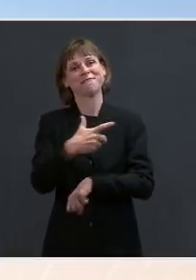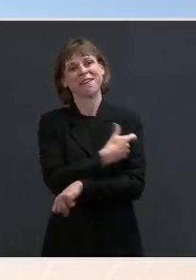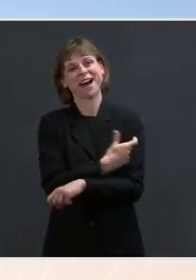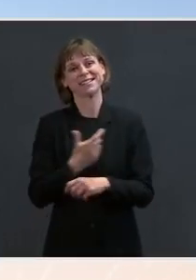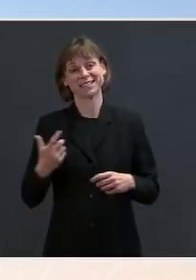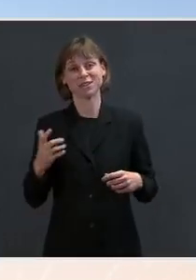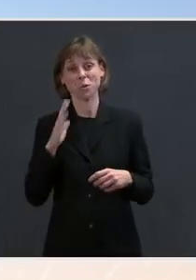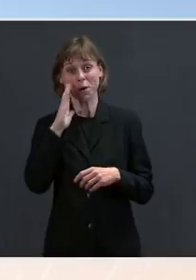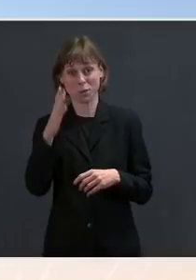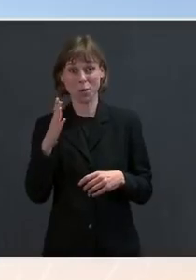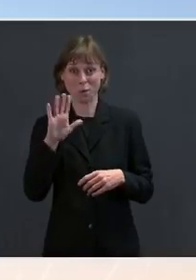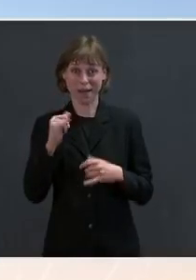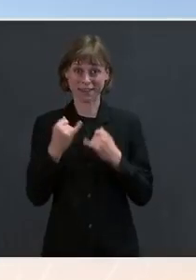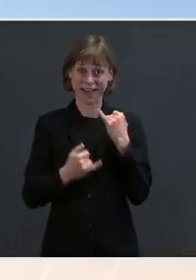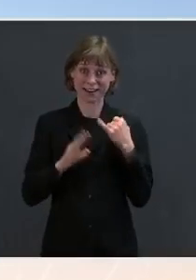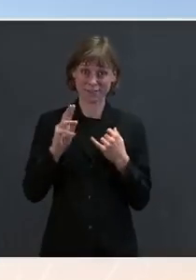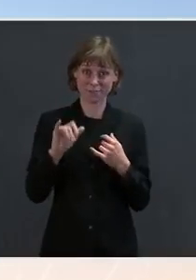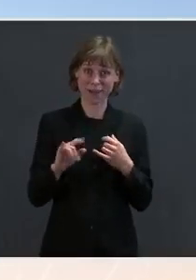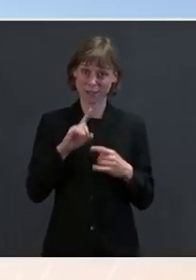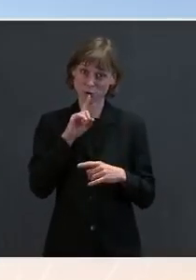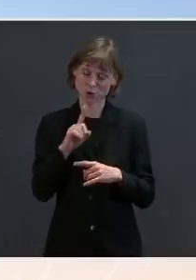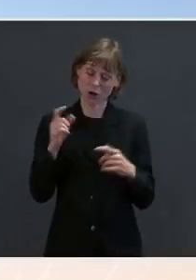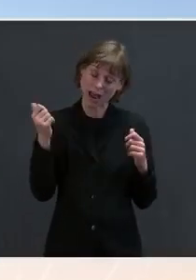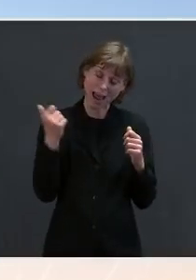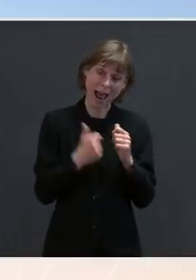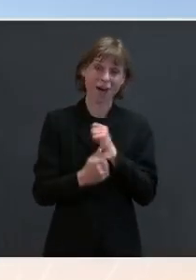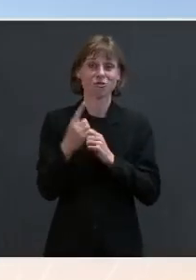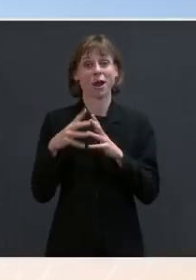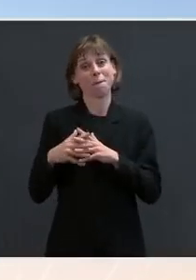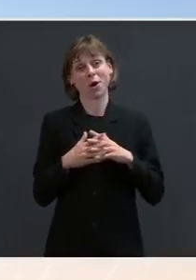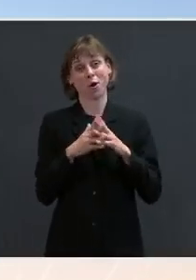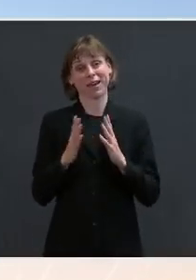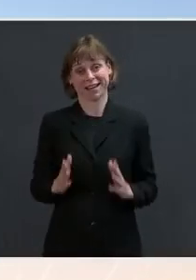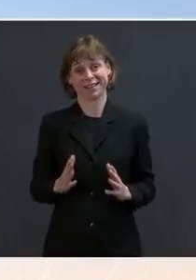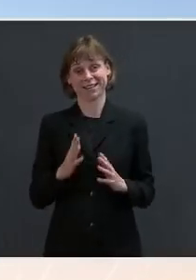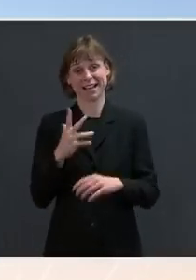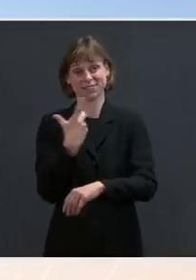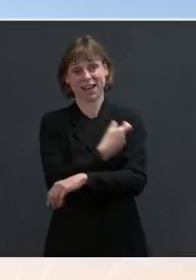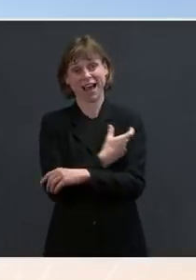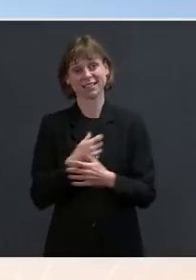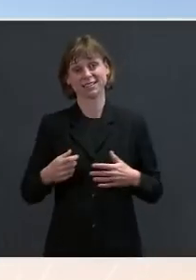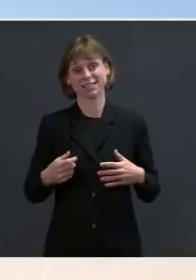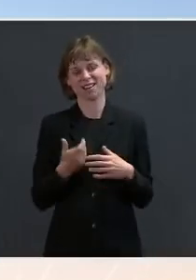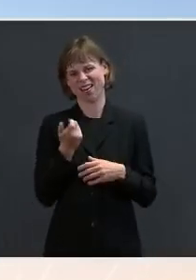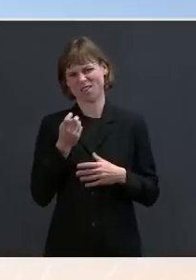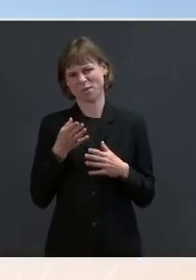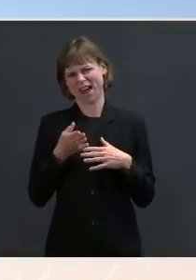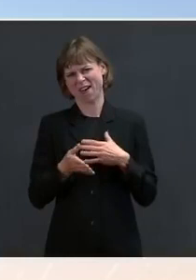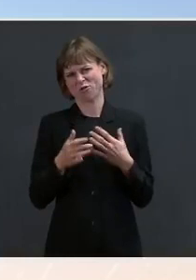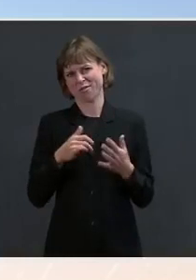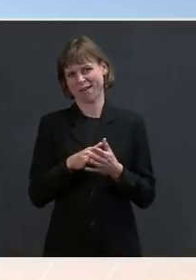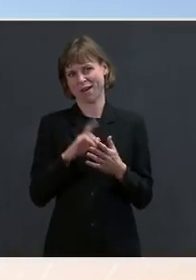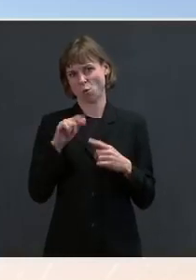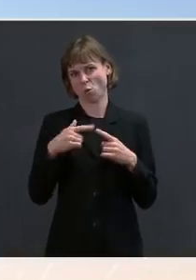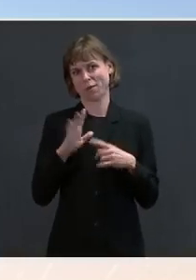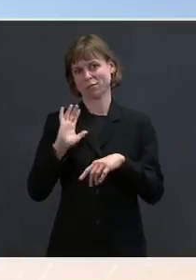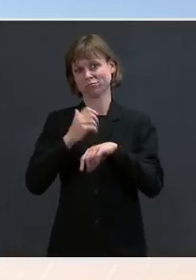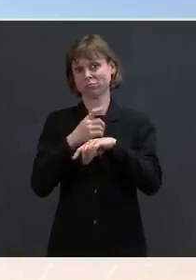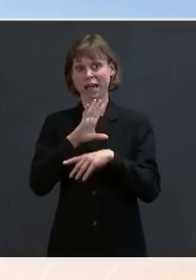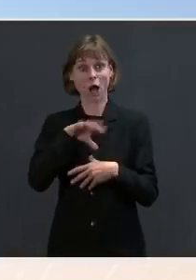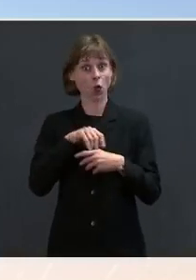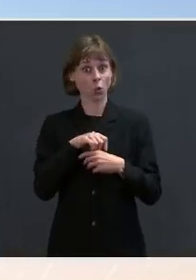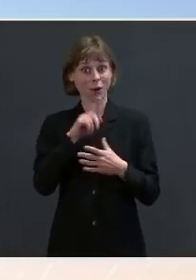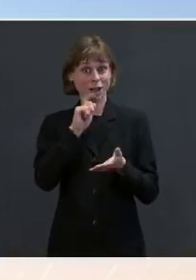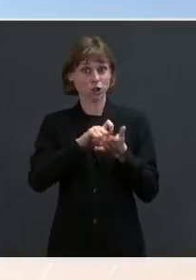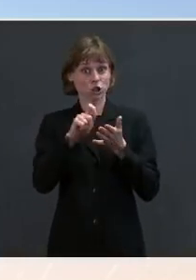we will by the end of May, to ensure every American is vaccinated. Well, a little bit after that, once they are all in place, including journalists, of